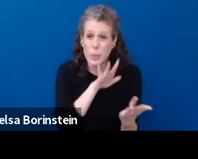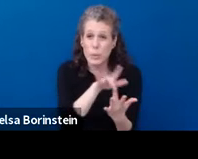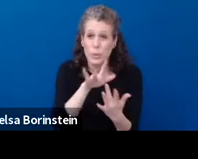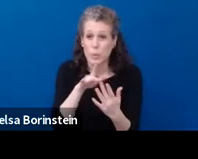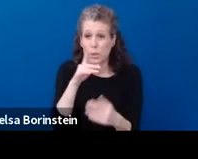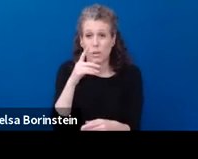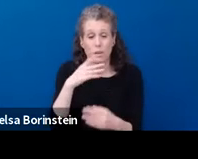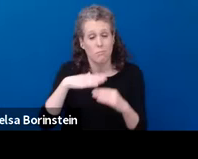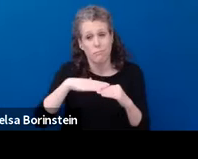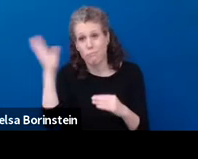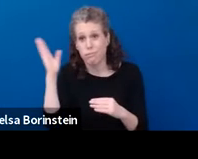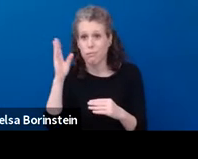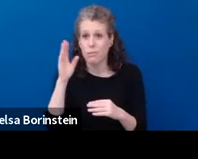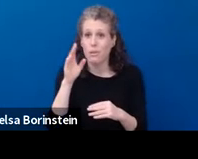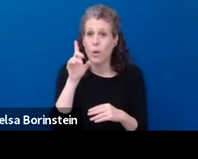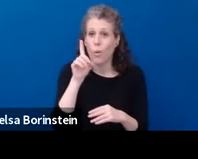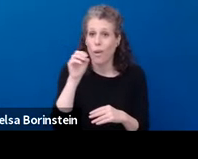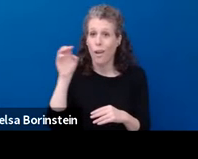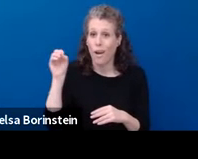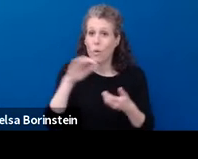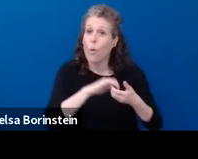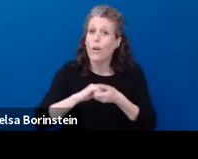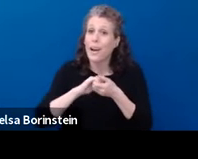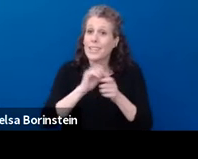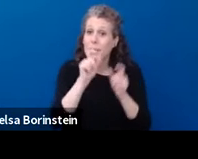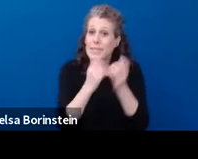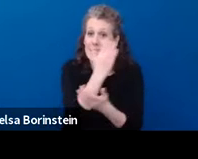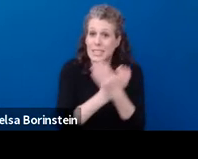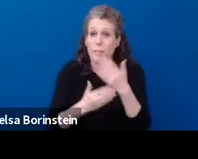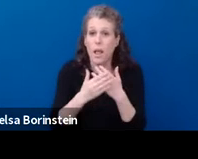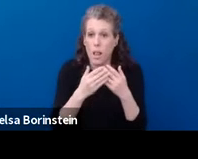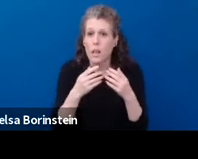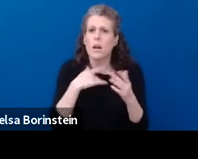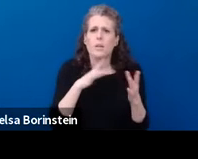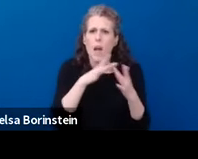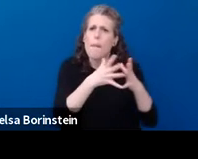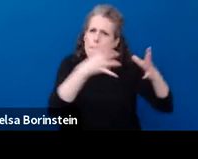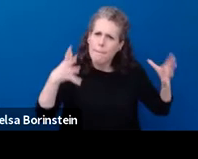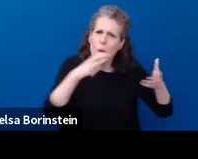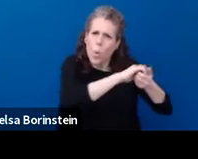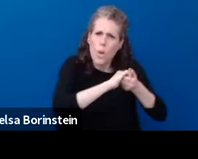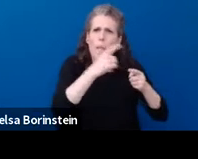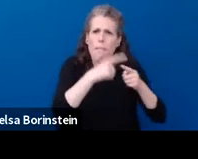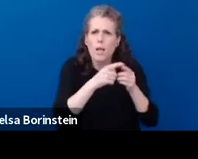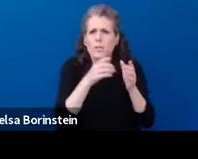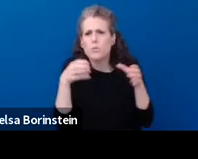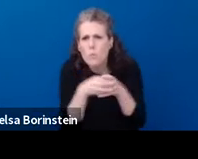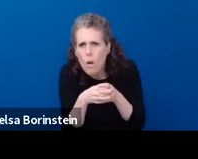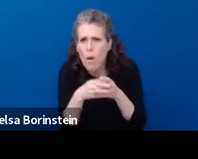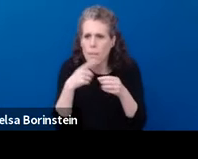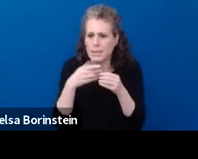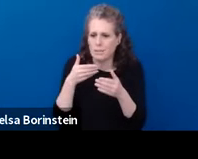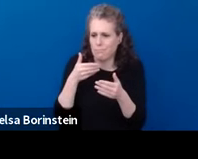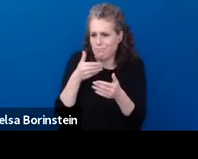for people with disabilities. So all the big ones, but also many small and local ones all over